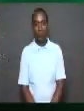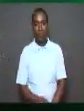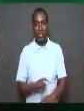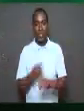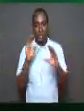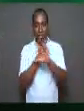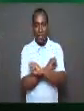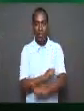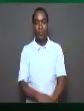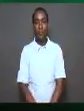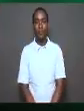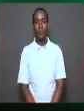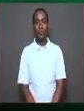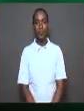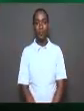Time's up.